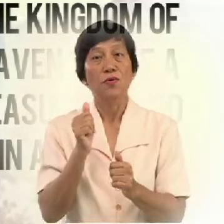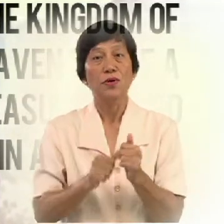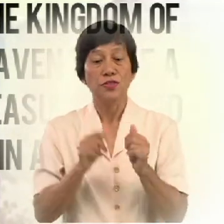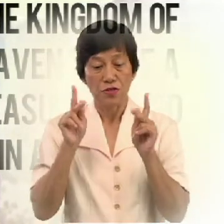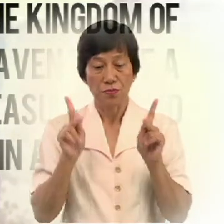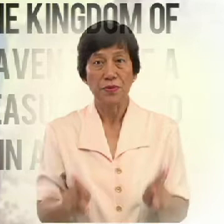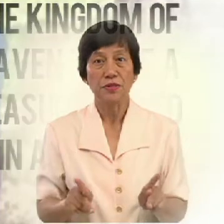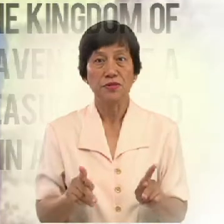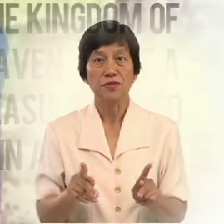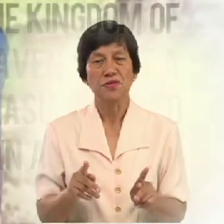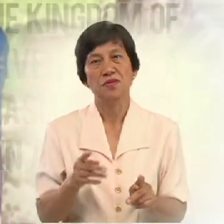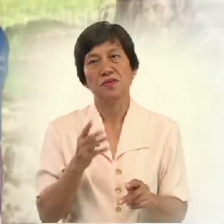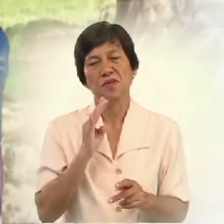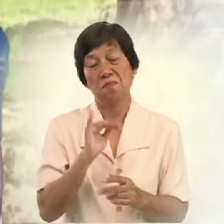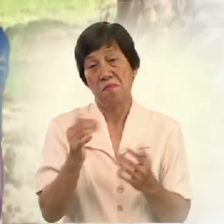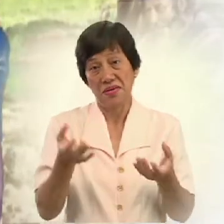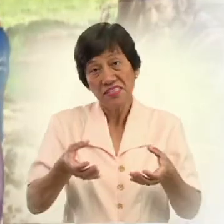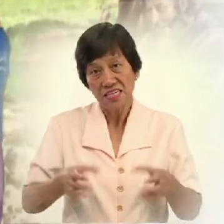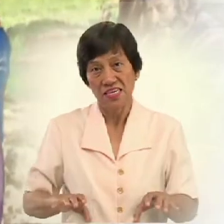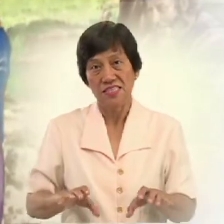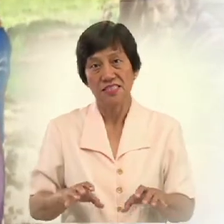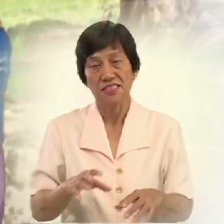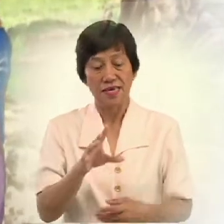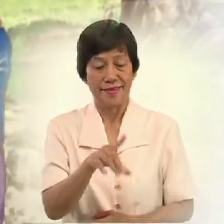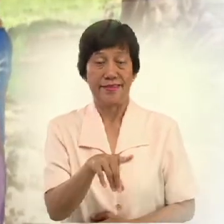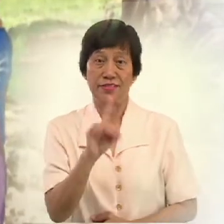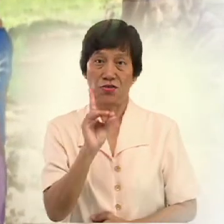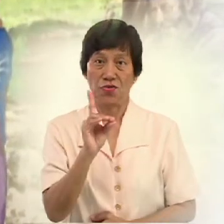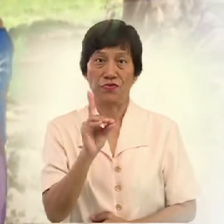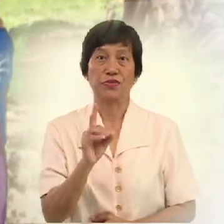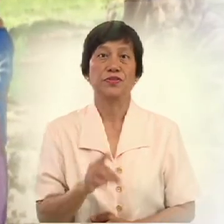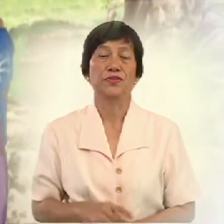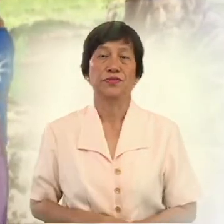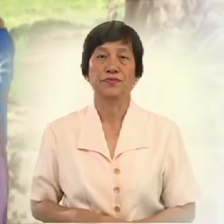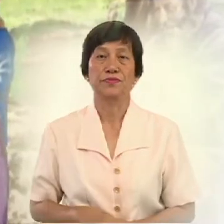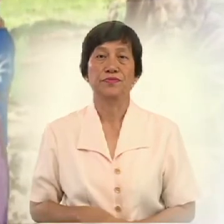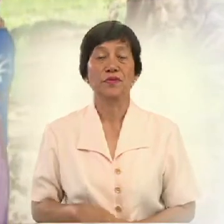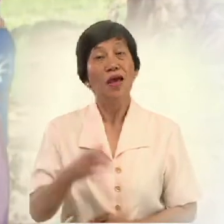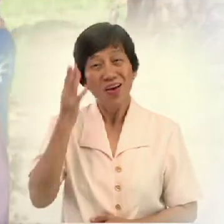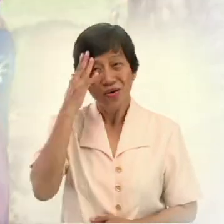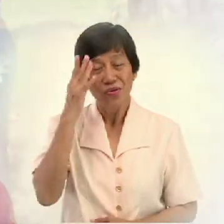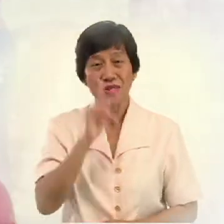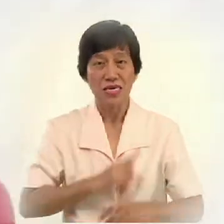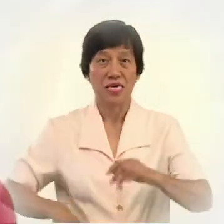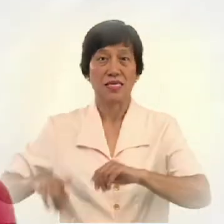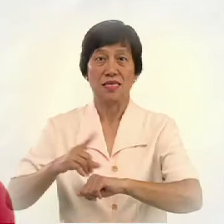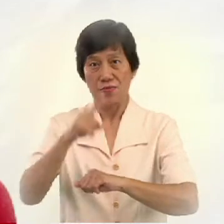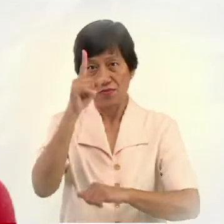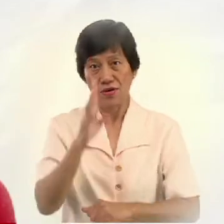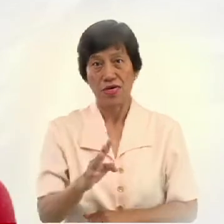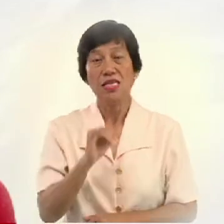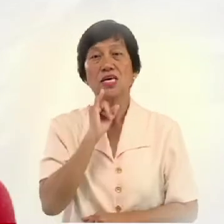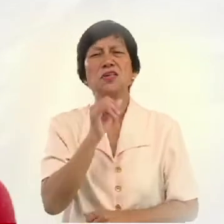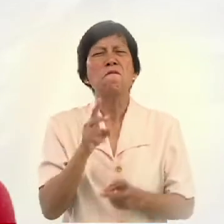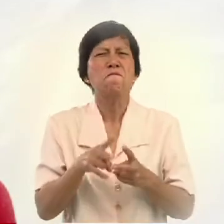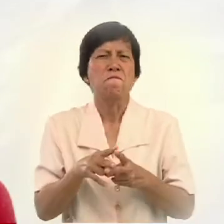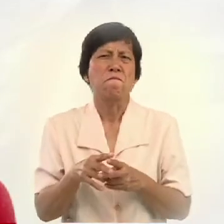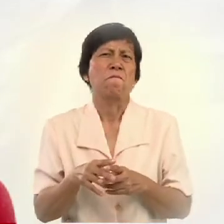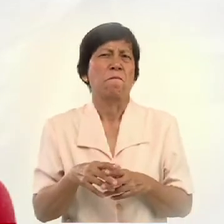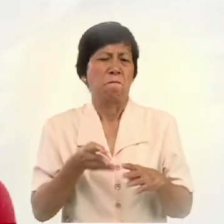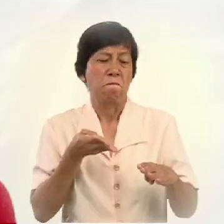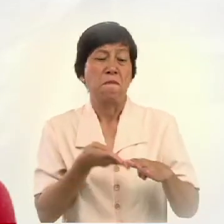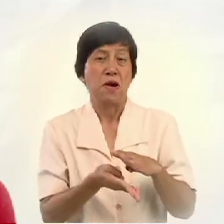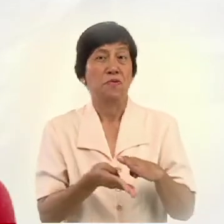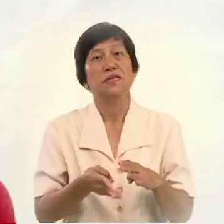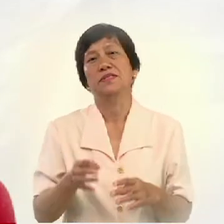in a field, which a person by chance discovers. You know, the kingdom of